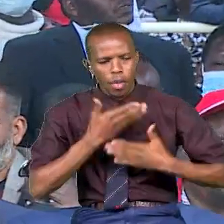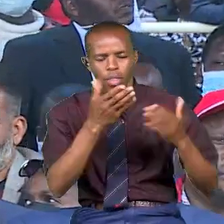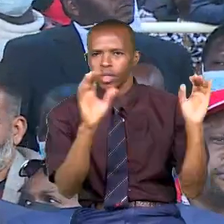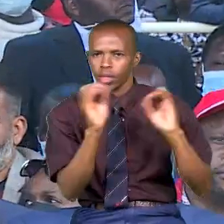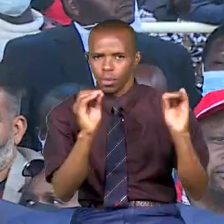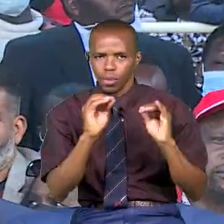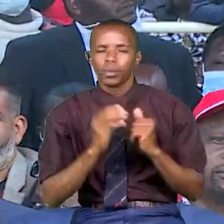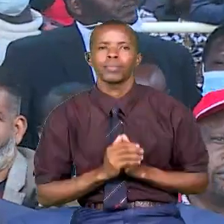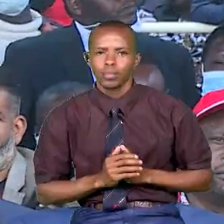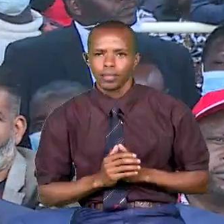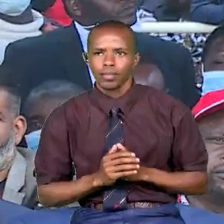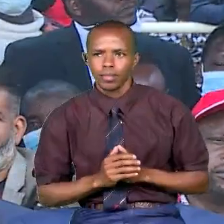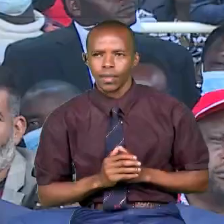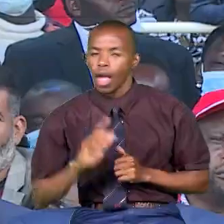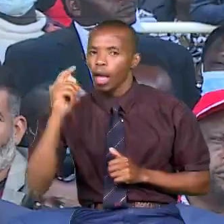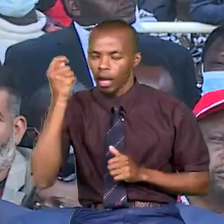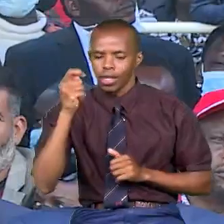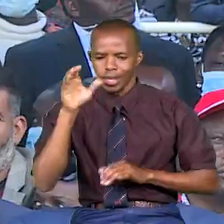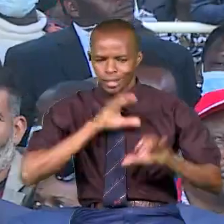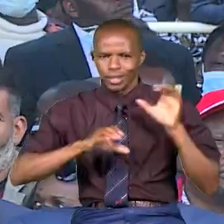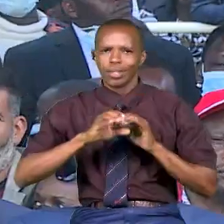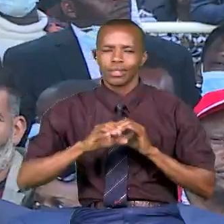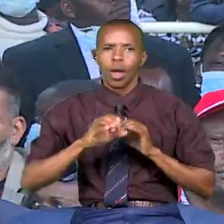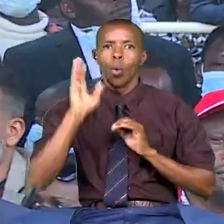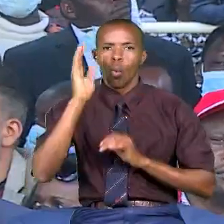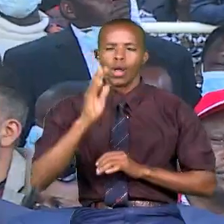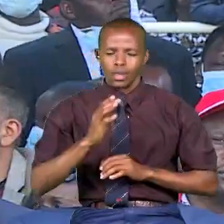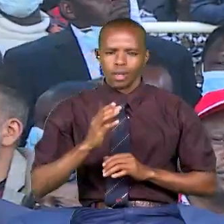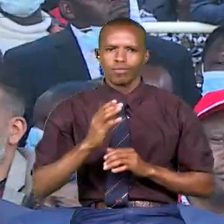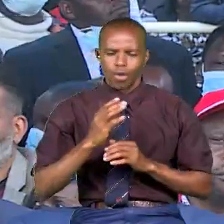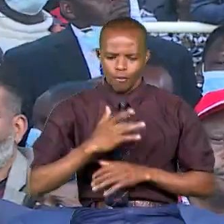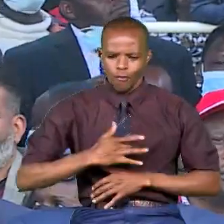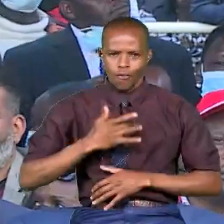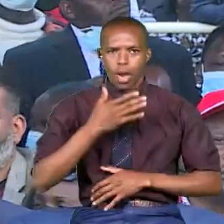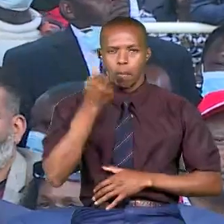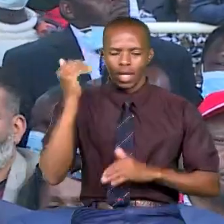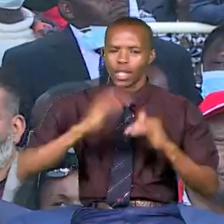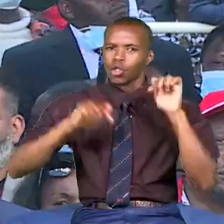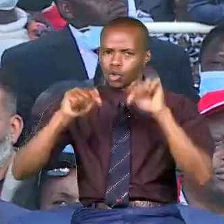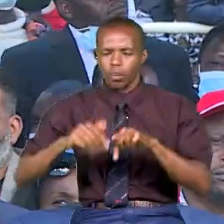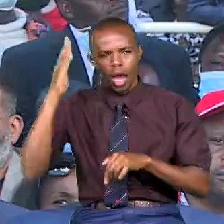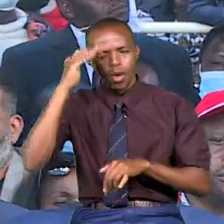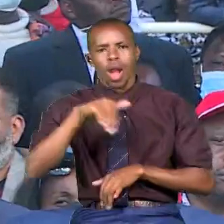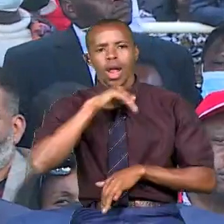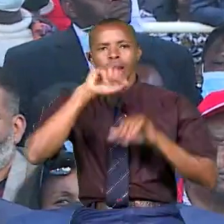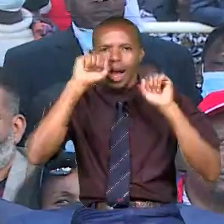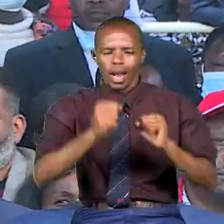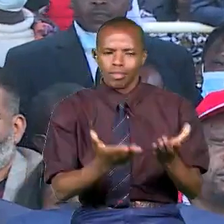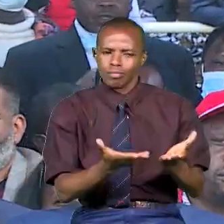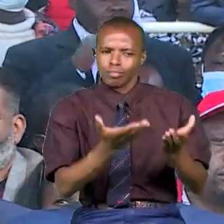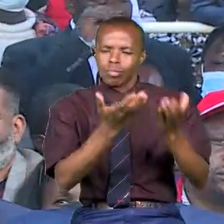place, better than what we have today. And I know he's capable of making Kenya a better place than we have